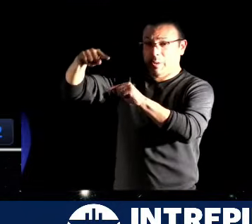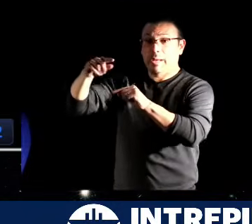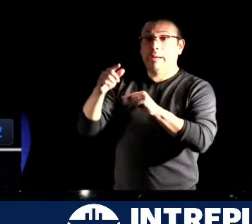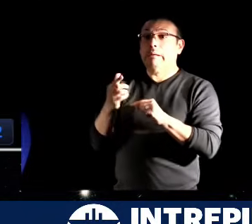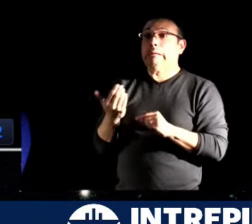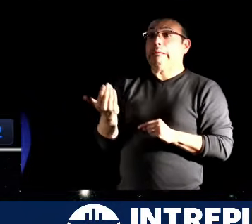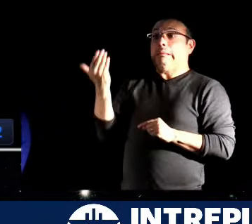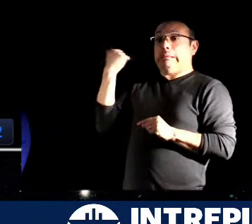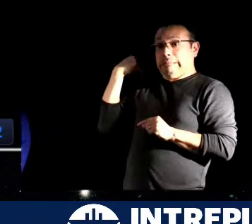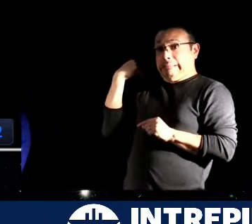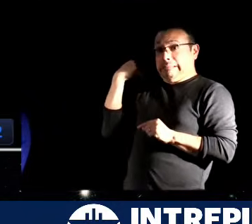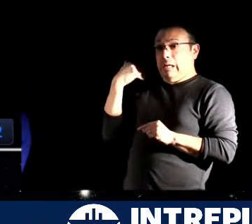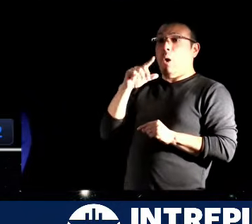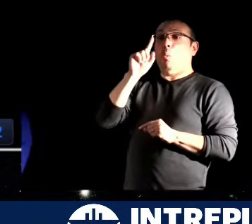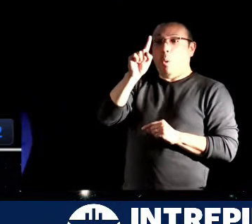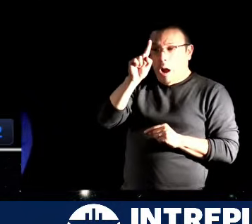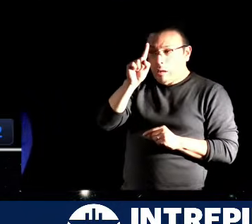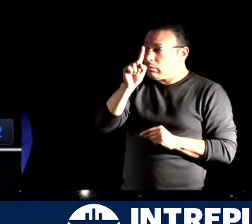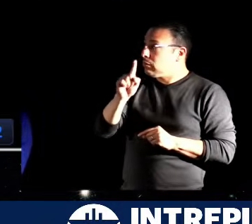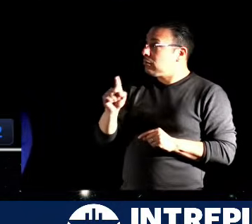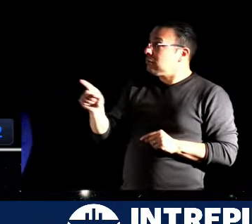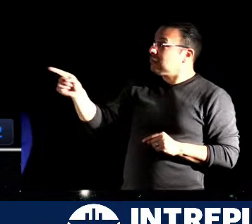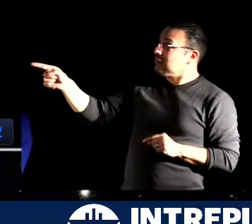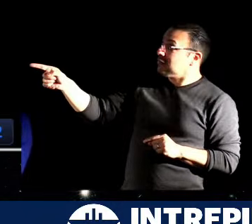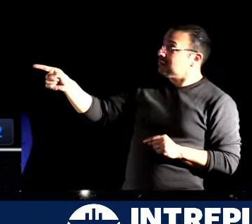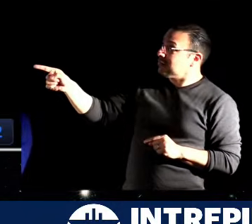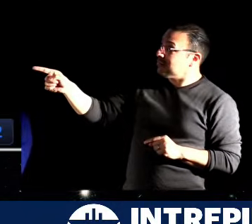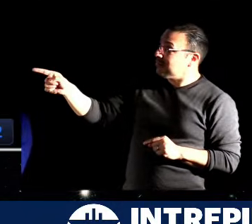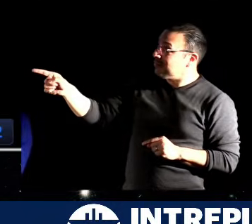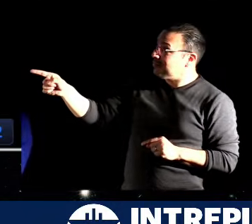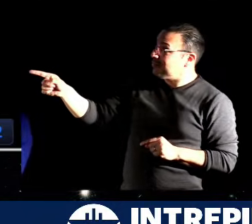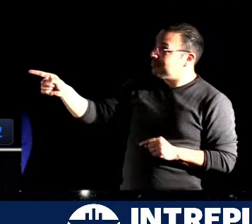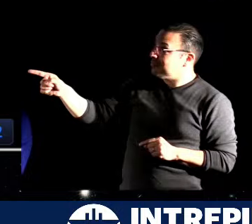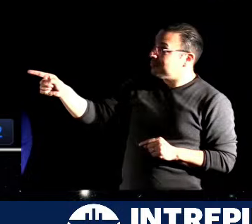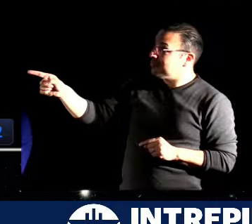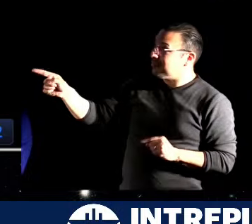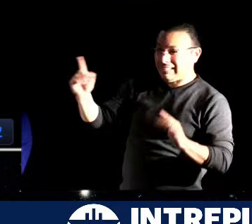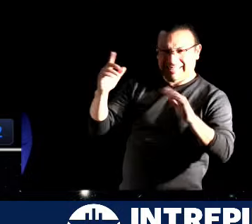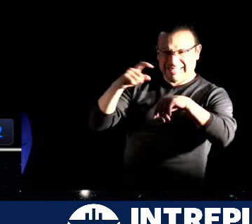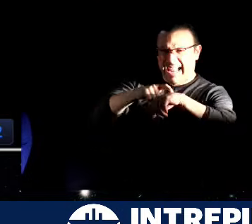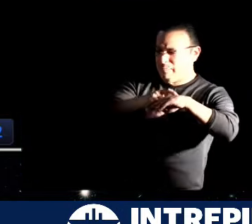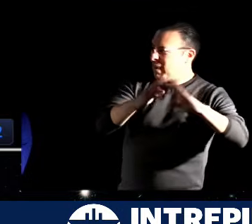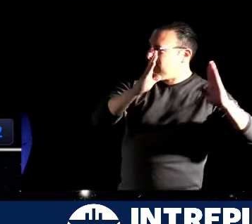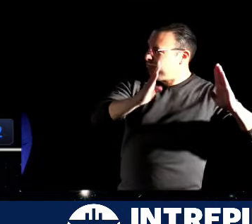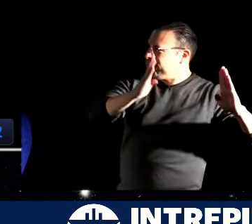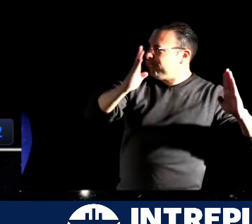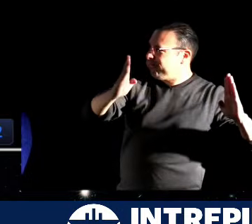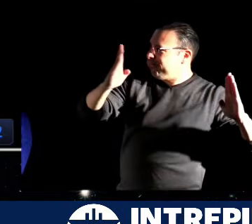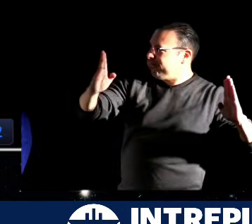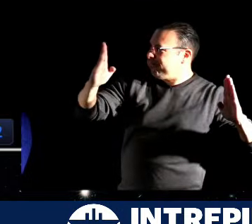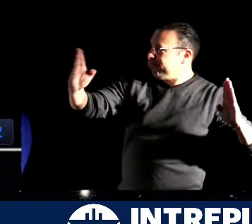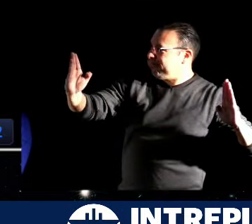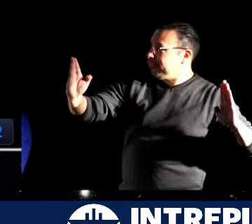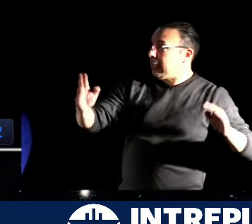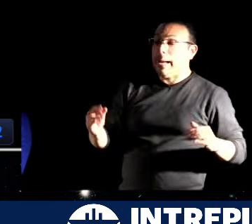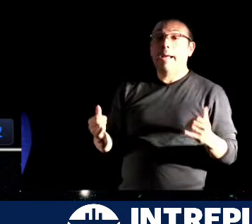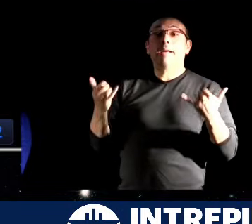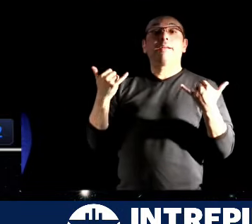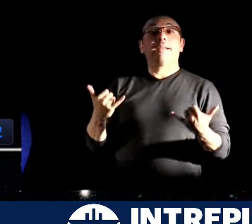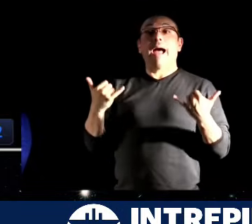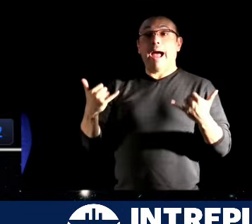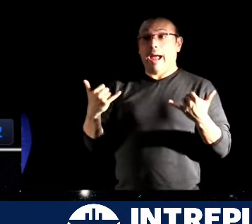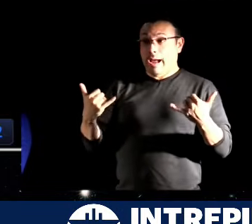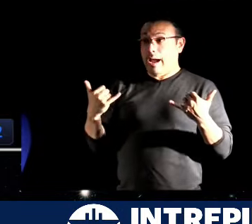1 micron. Cassini in the early 2000s discovered the 0.85 micron. Parker Solar Probe now holds the